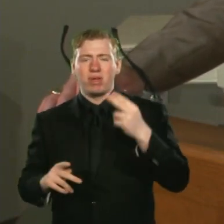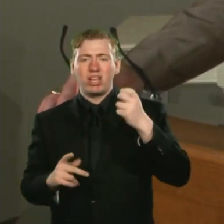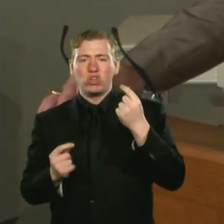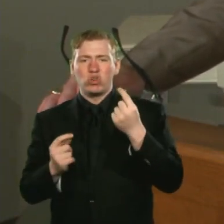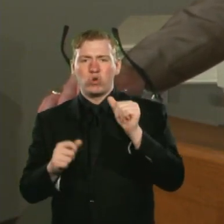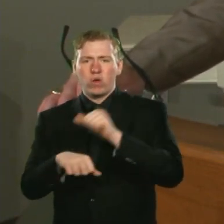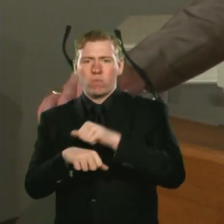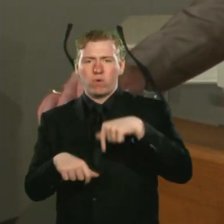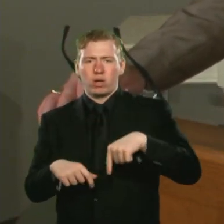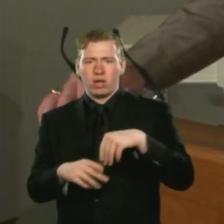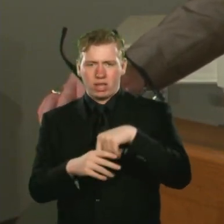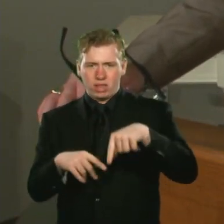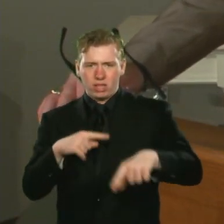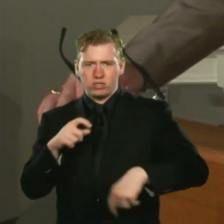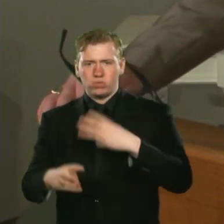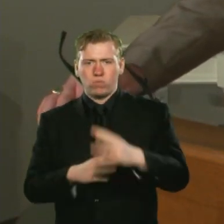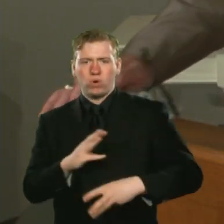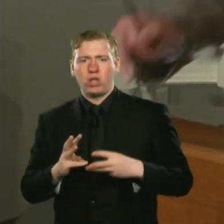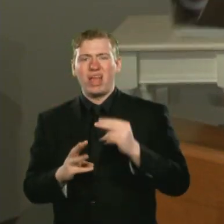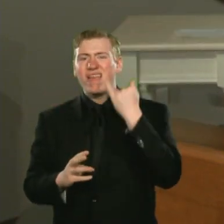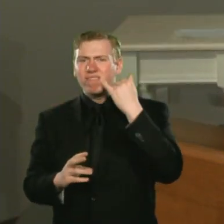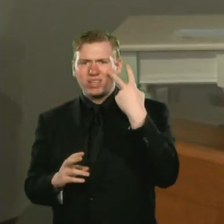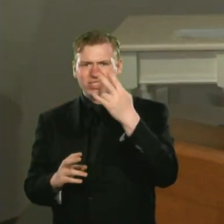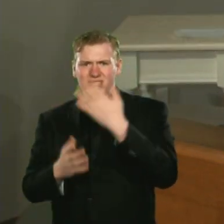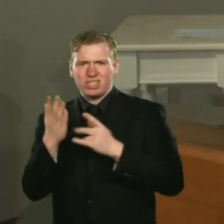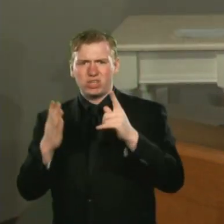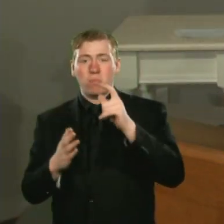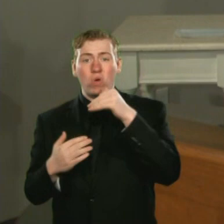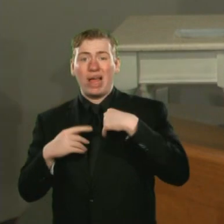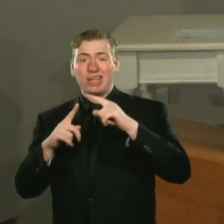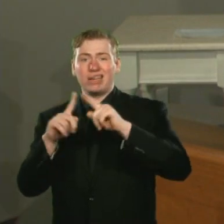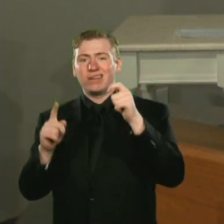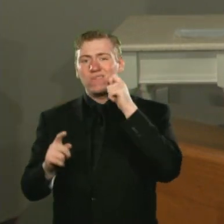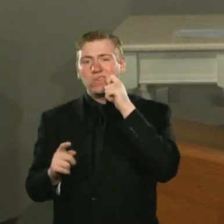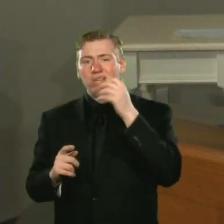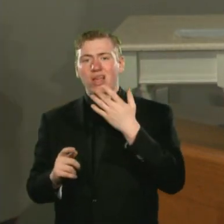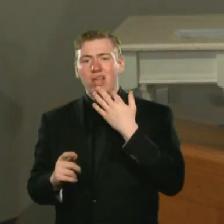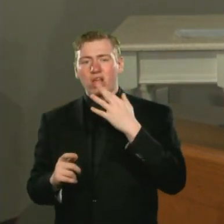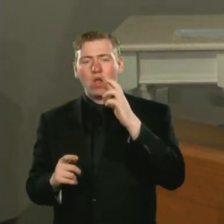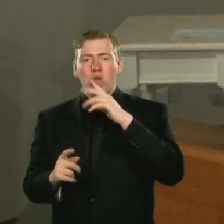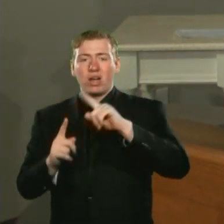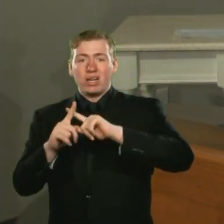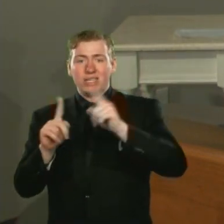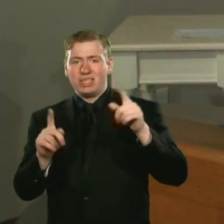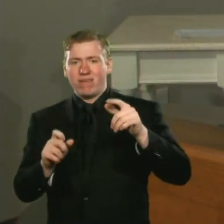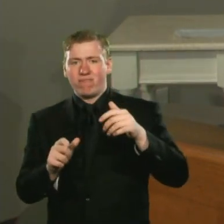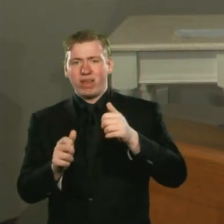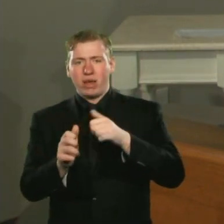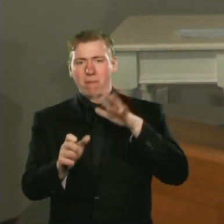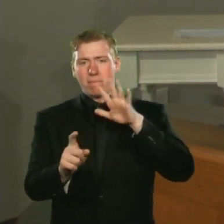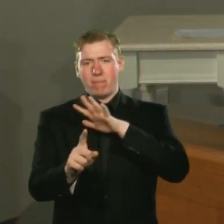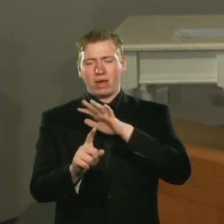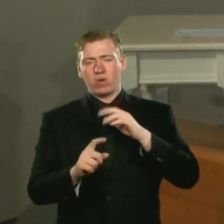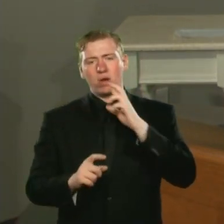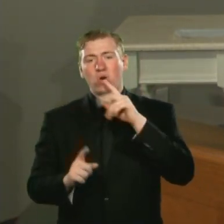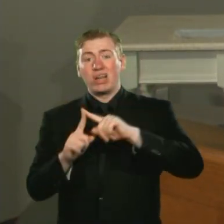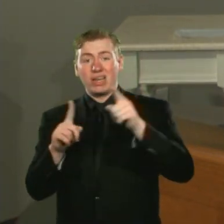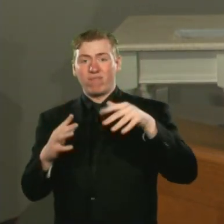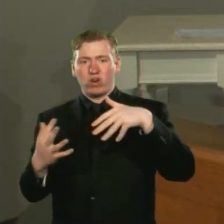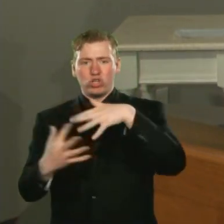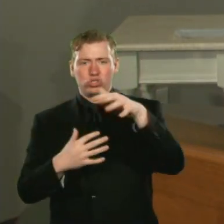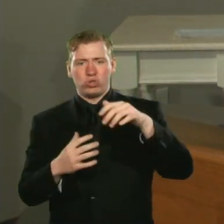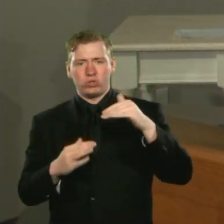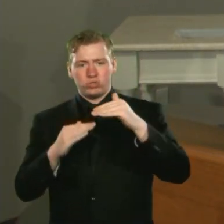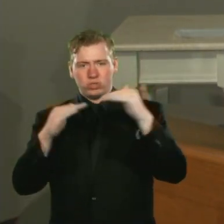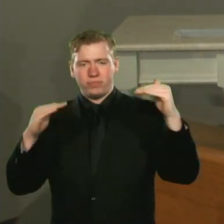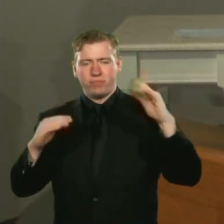this world. And if you see somebody, they have a different skin color, a different ethnic background, a different social status than you, and we have